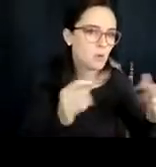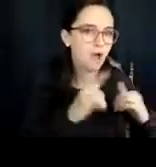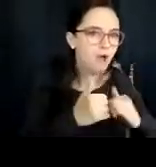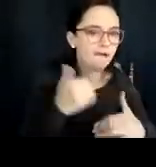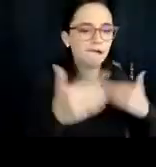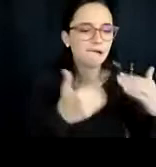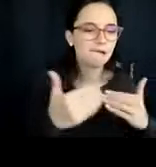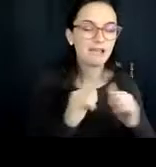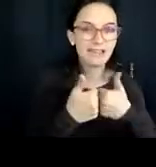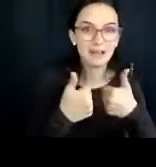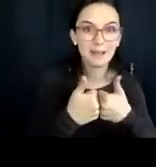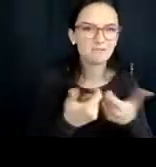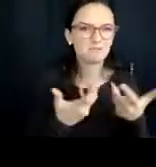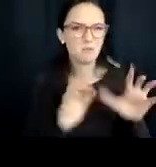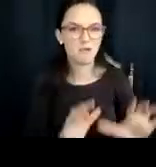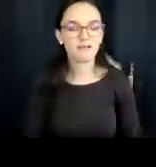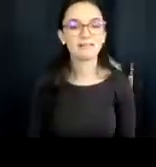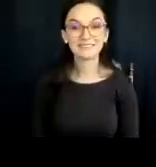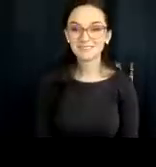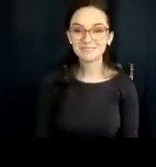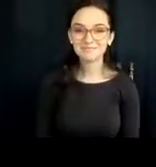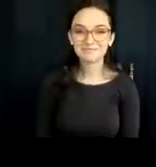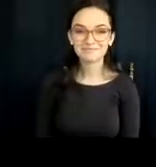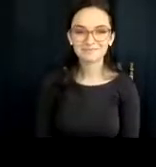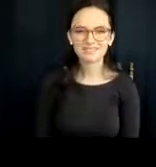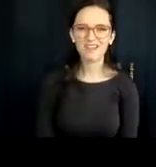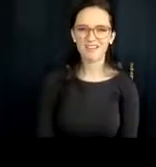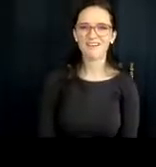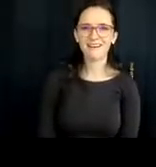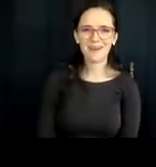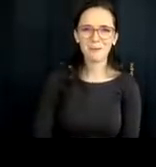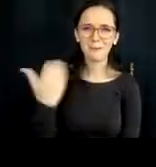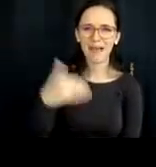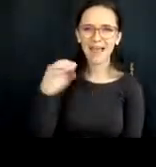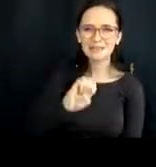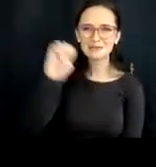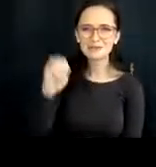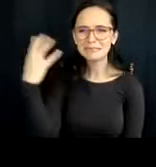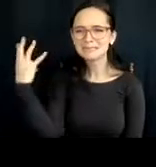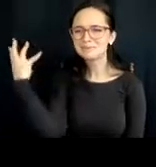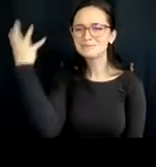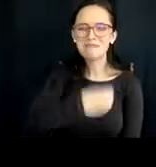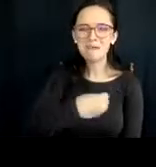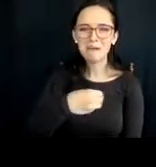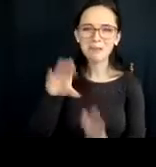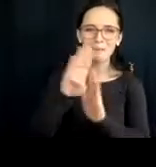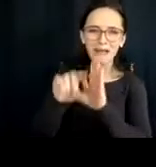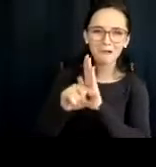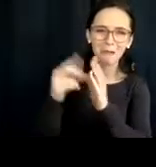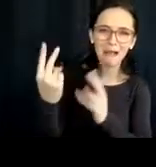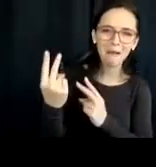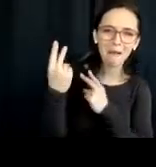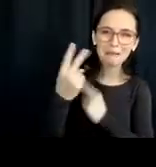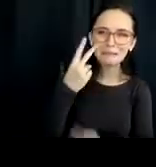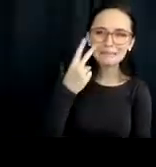So excited for them to be back. Hi, Eugene is beautiful, isn't it? What a beautiful backdrop they have. It